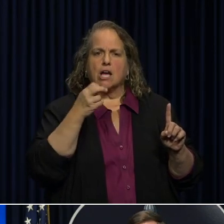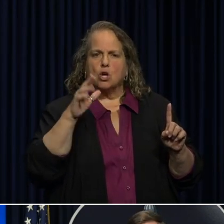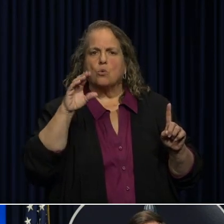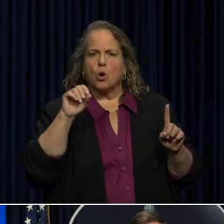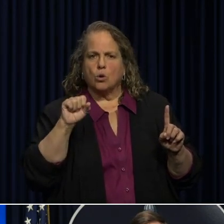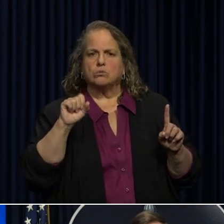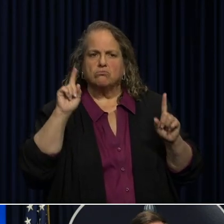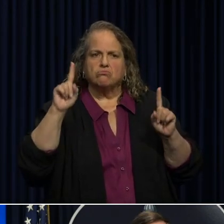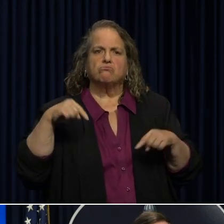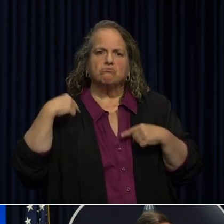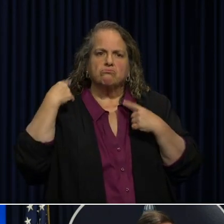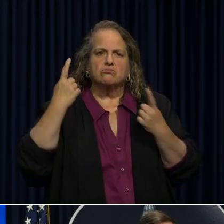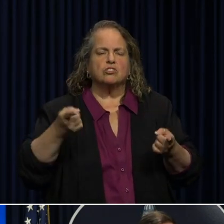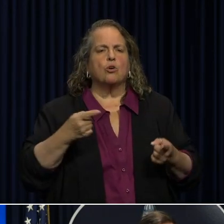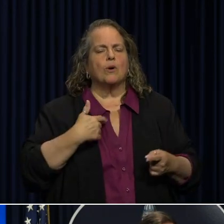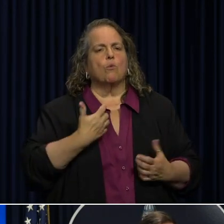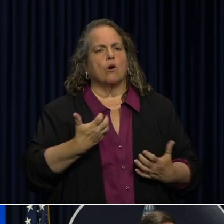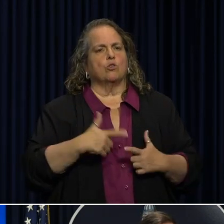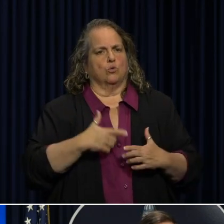many people,